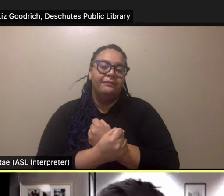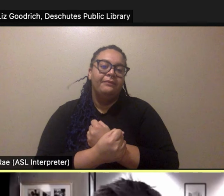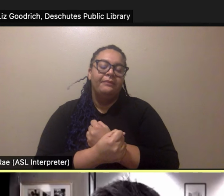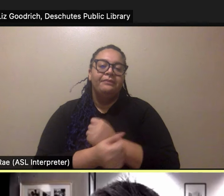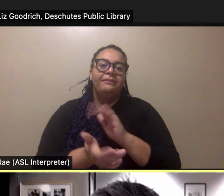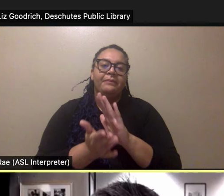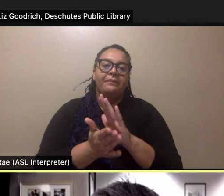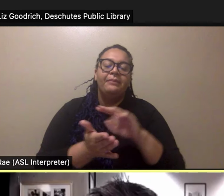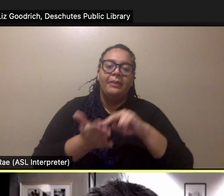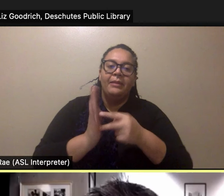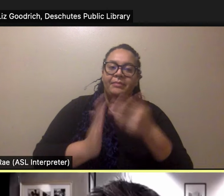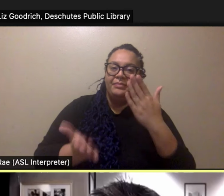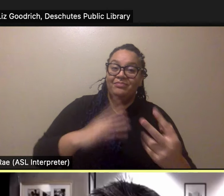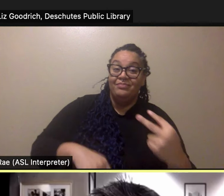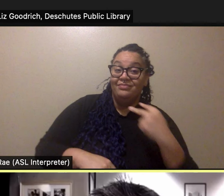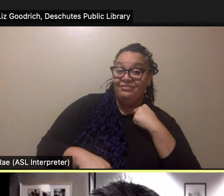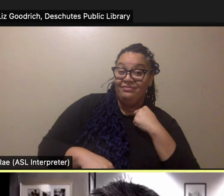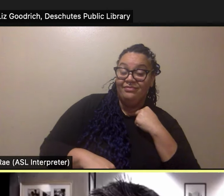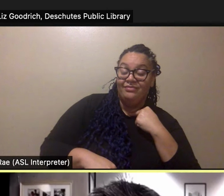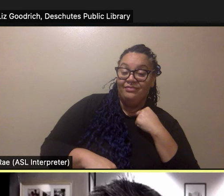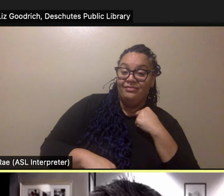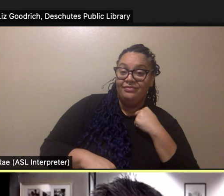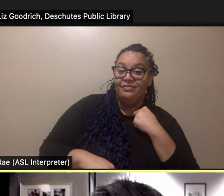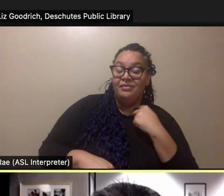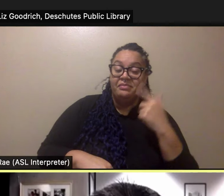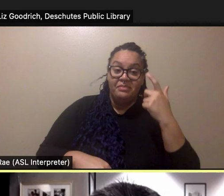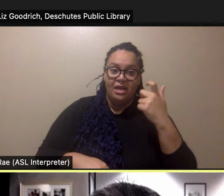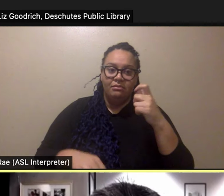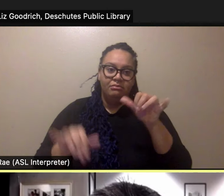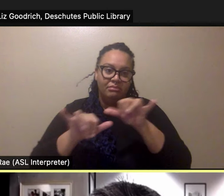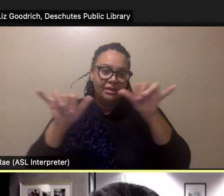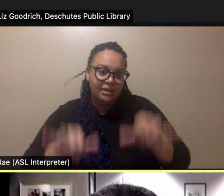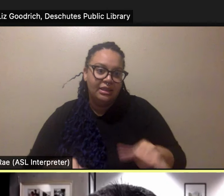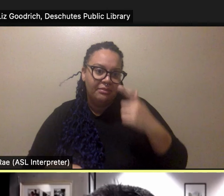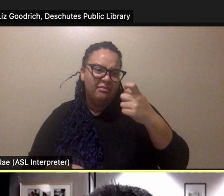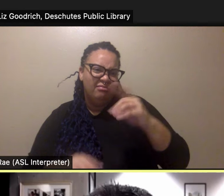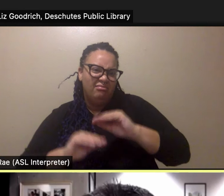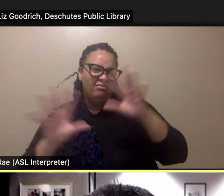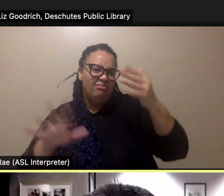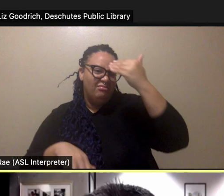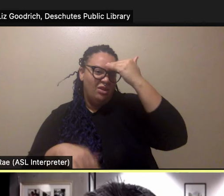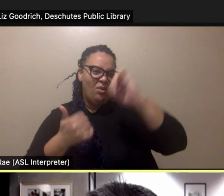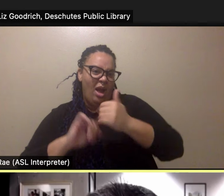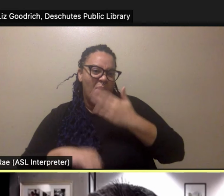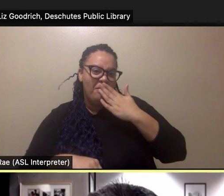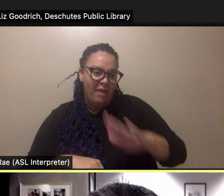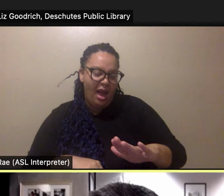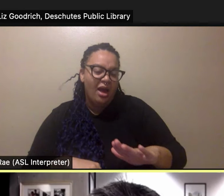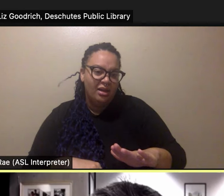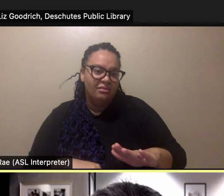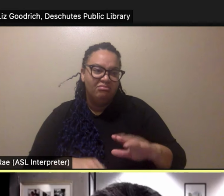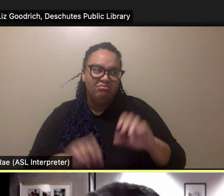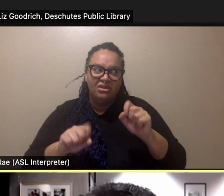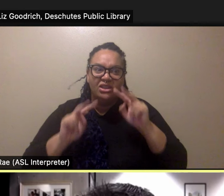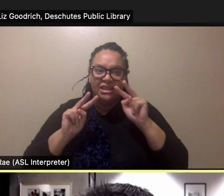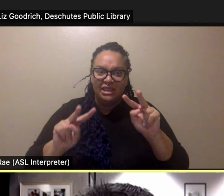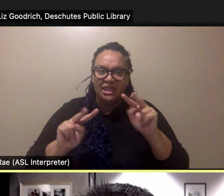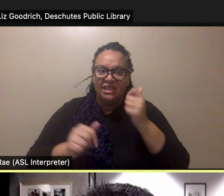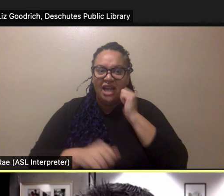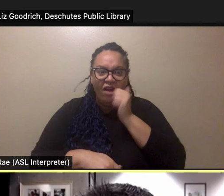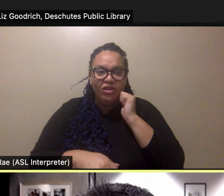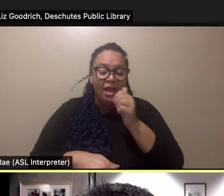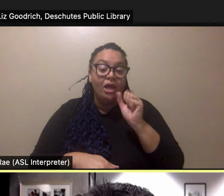the enslaving were kind of enslaved by the system itself. Obviously, they knew how bad it was what they were doing. They could see it every day. So the